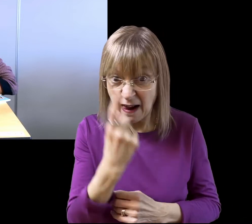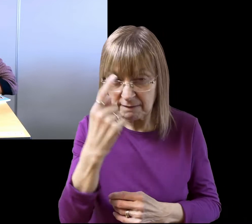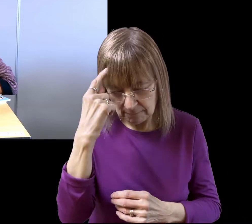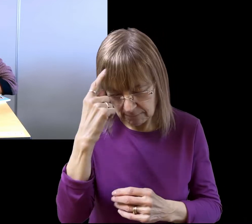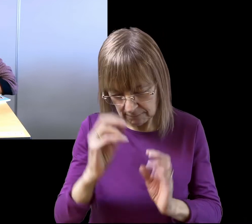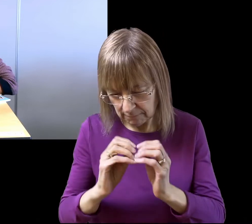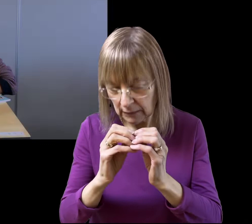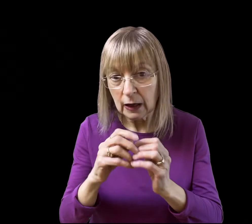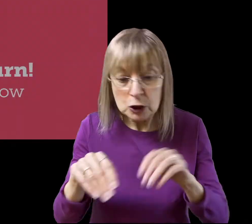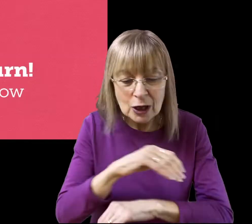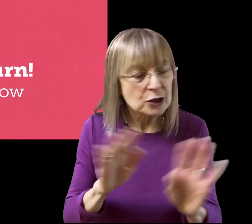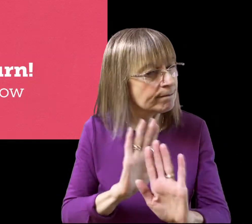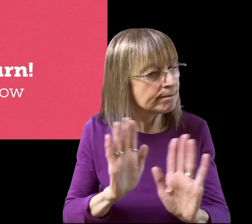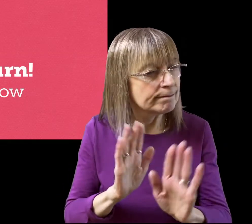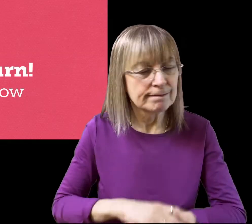out without?